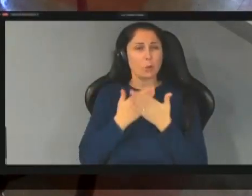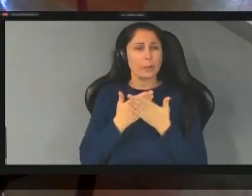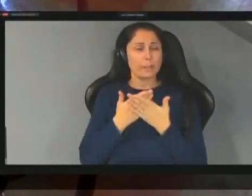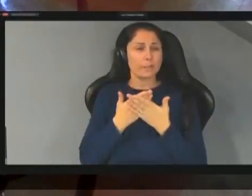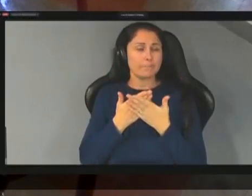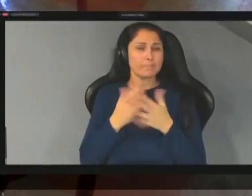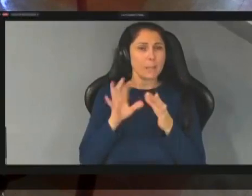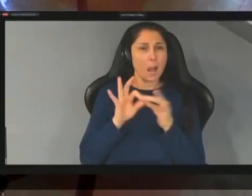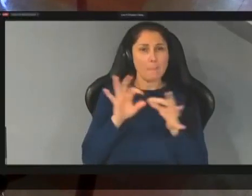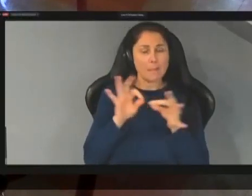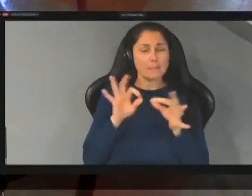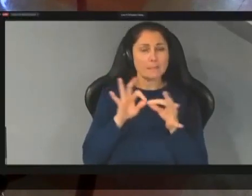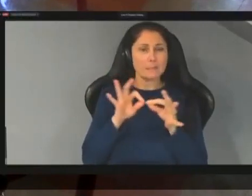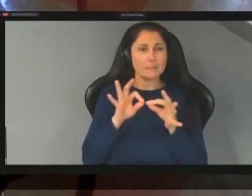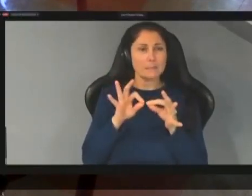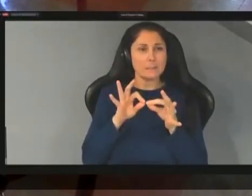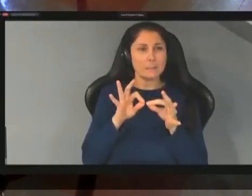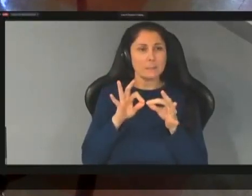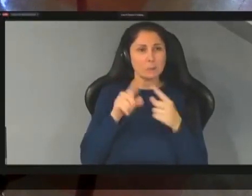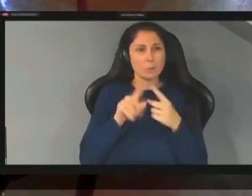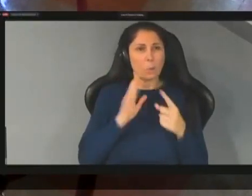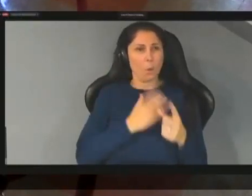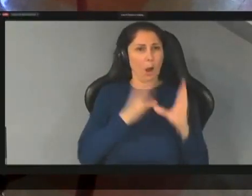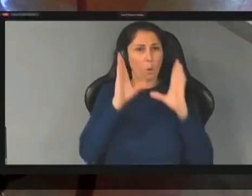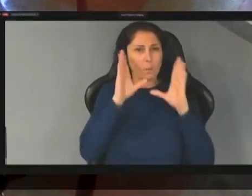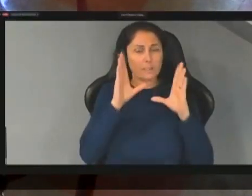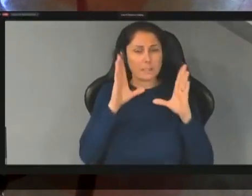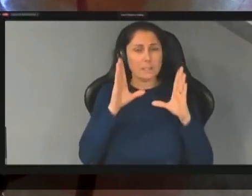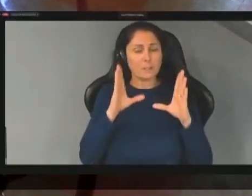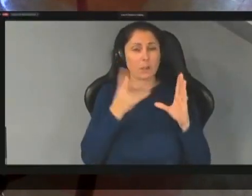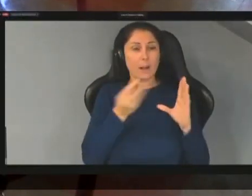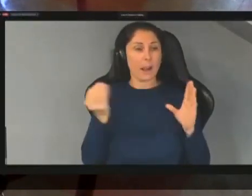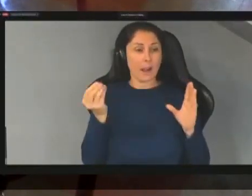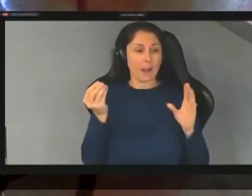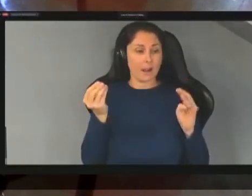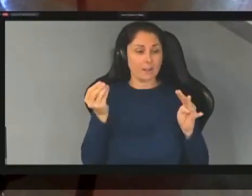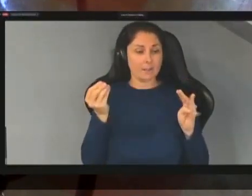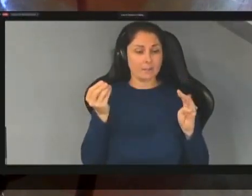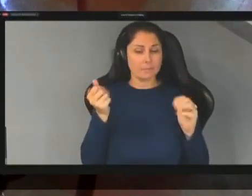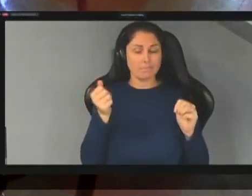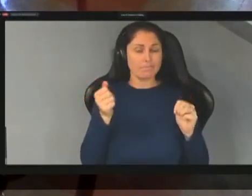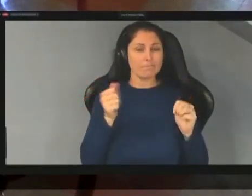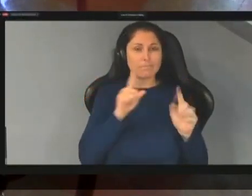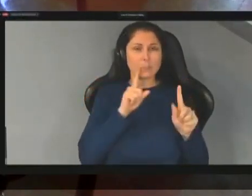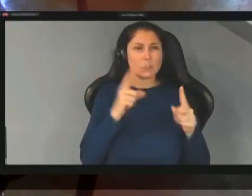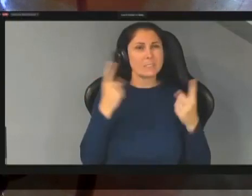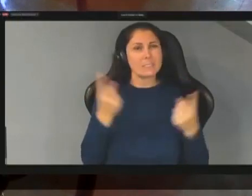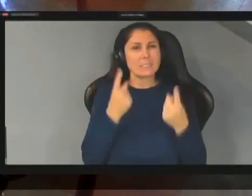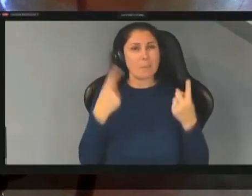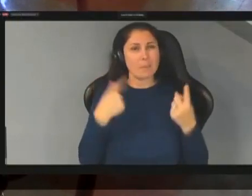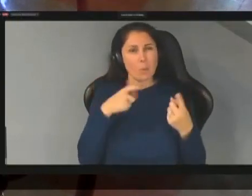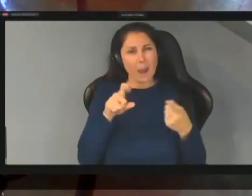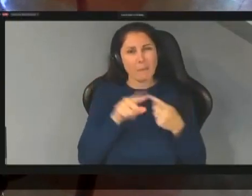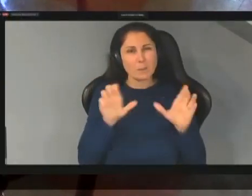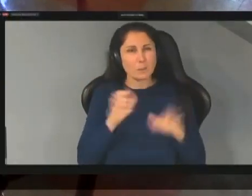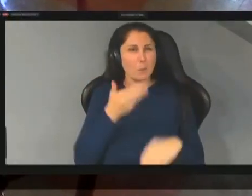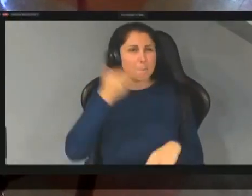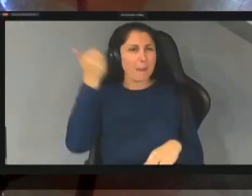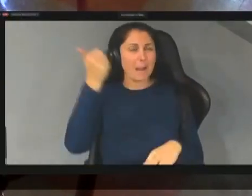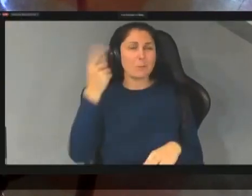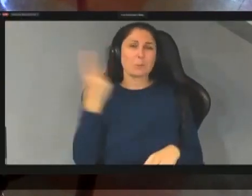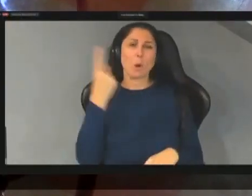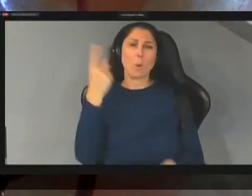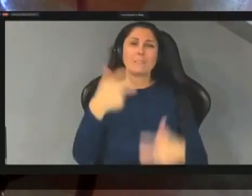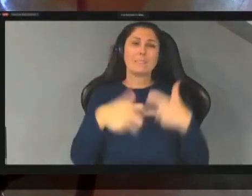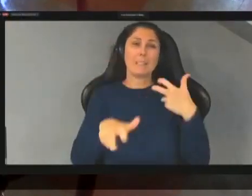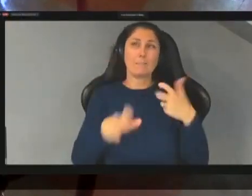comments to our attention, and I think that there's just something we just have to do better at. And it's always difficult for us to try to